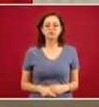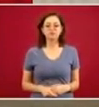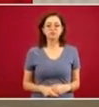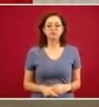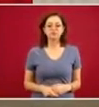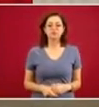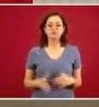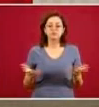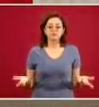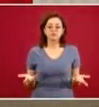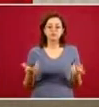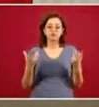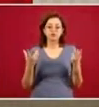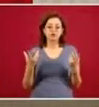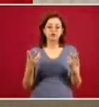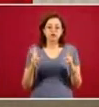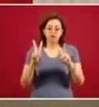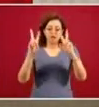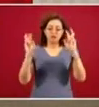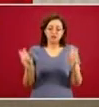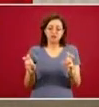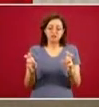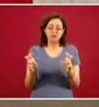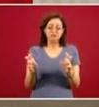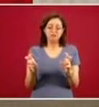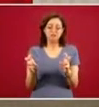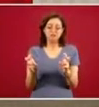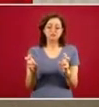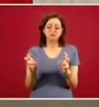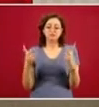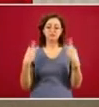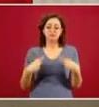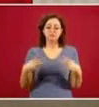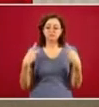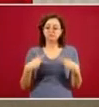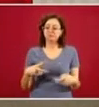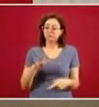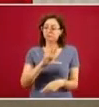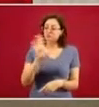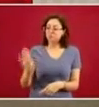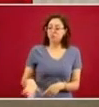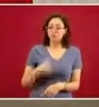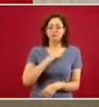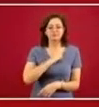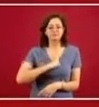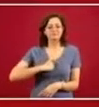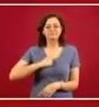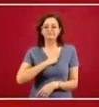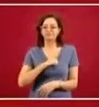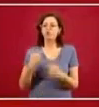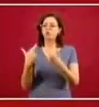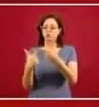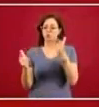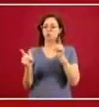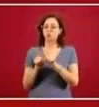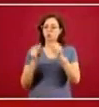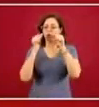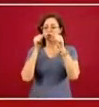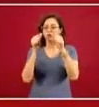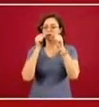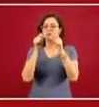have a work group that is being created specifically for the topic